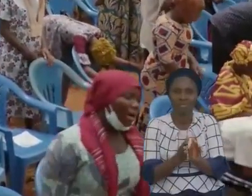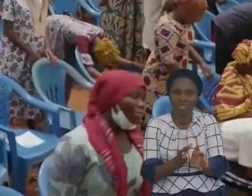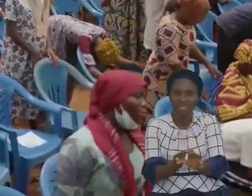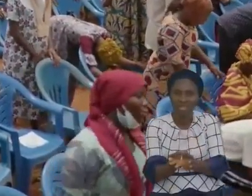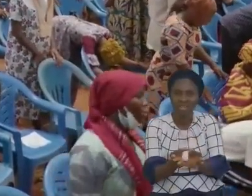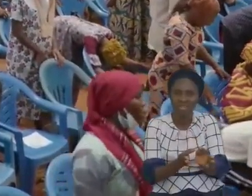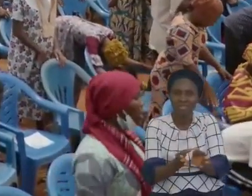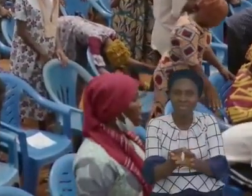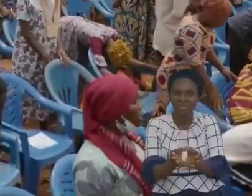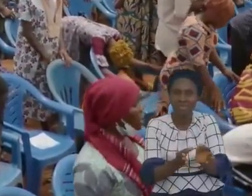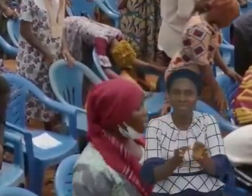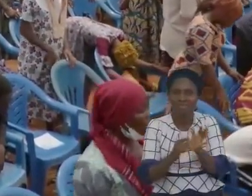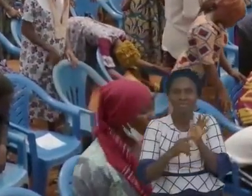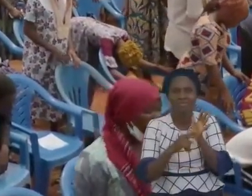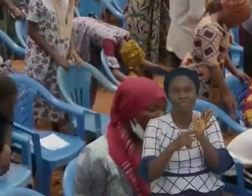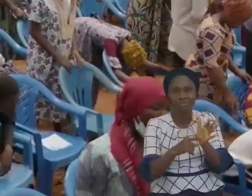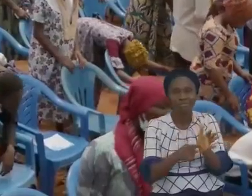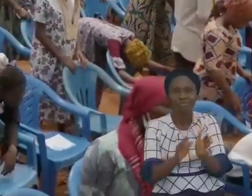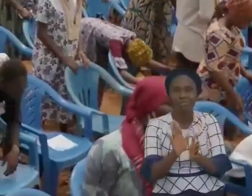Lord, higher ground.